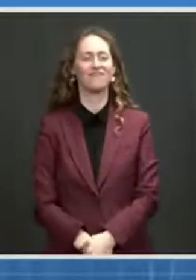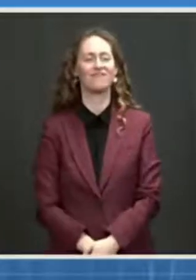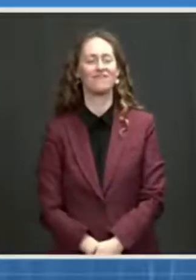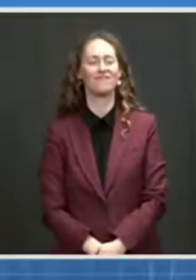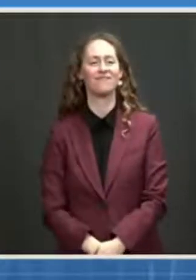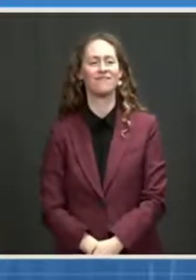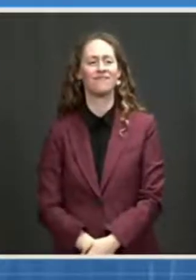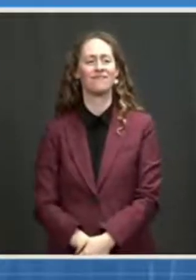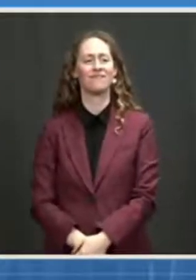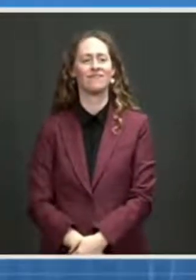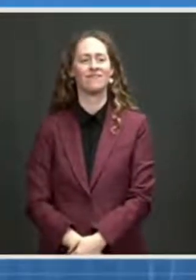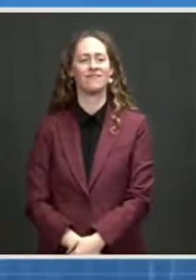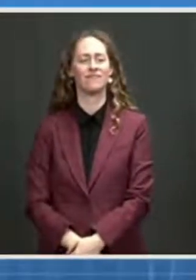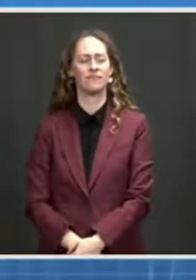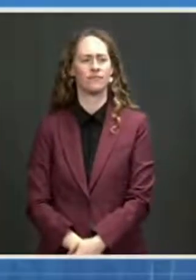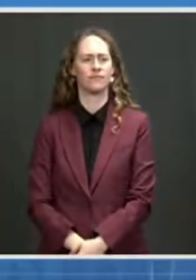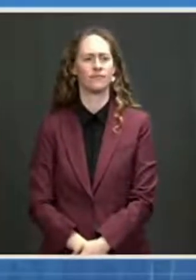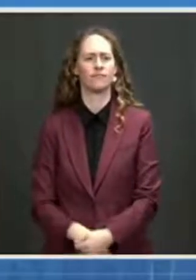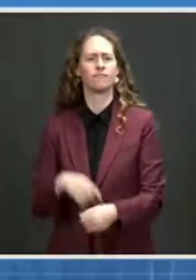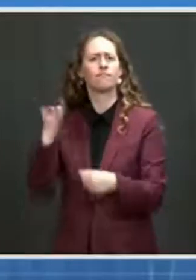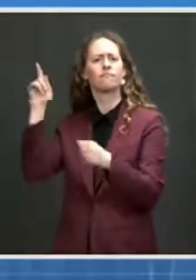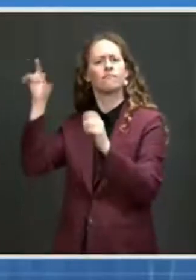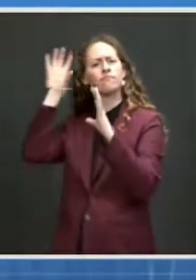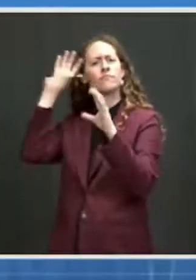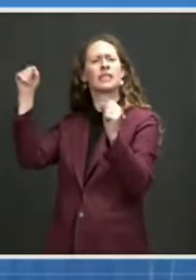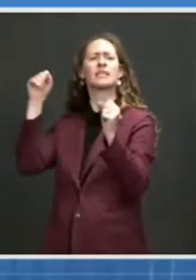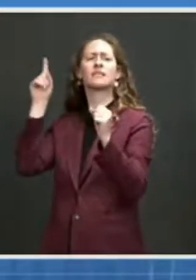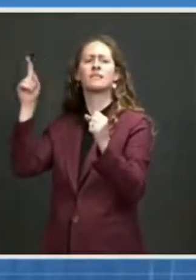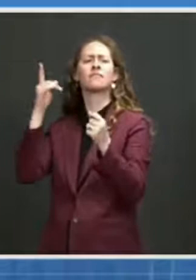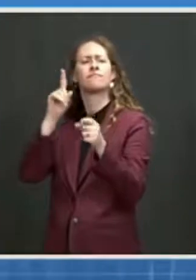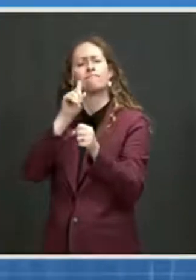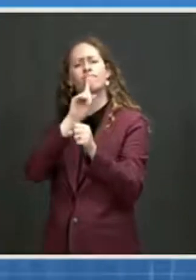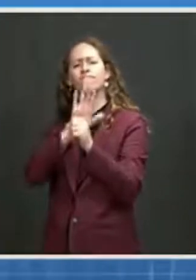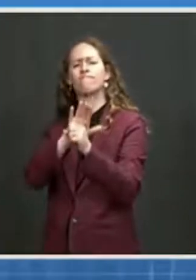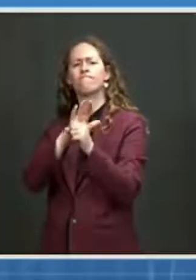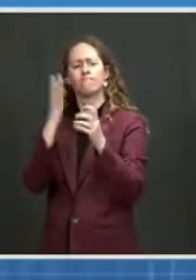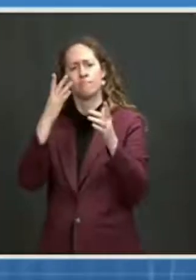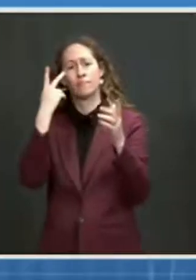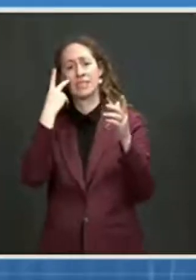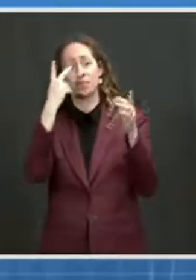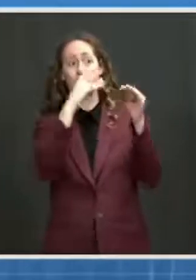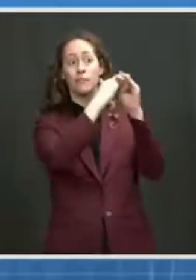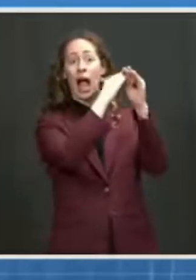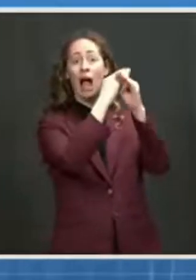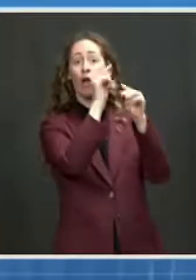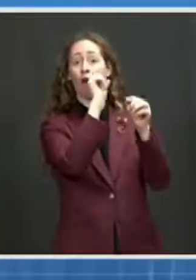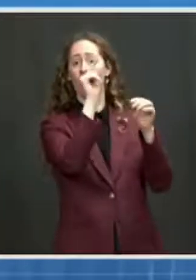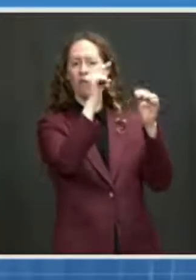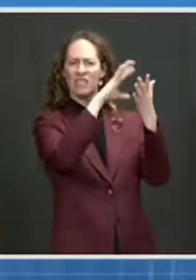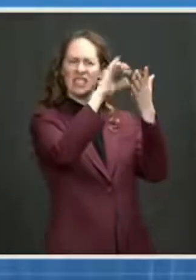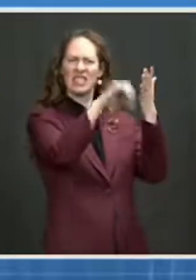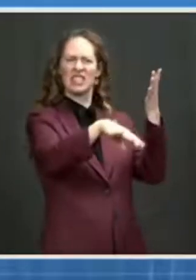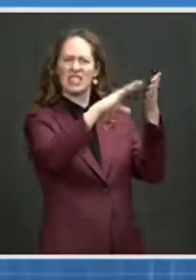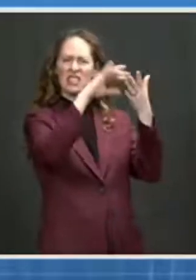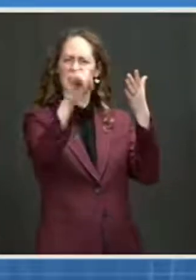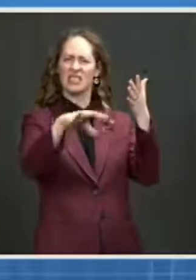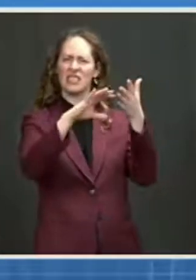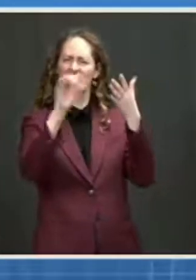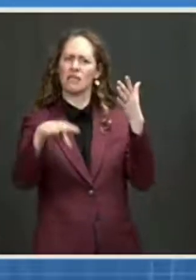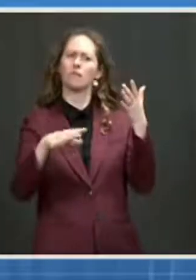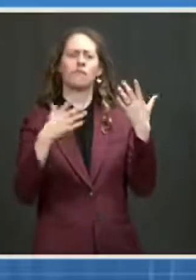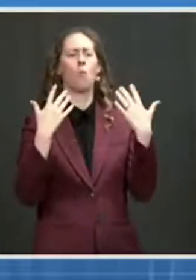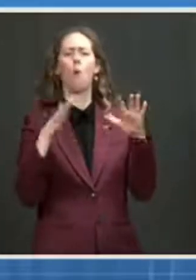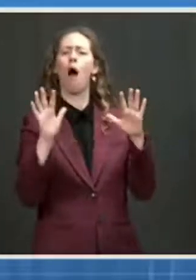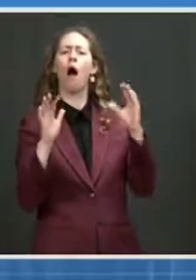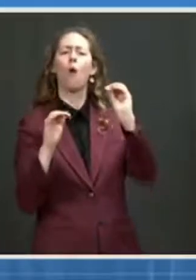barriers, and we're not going to leave anyone behind in this response. So thank you. And with that, I'll turn it